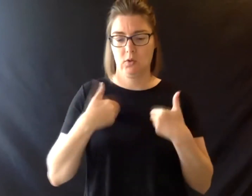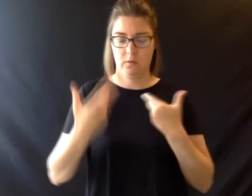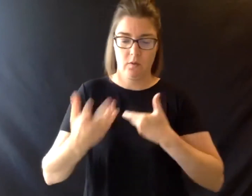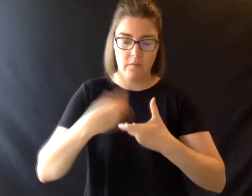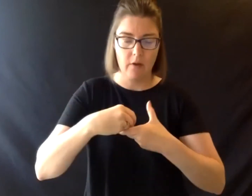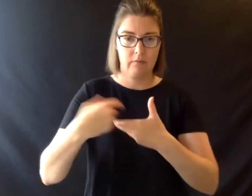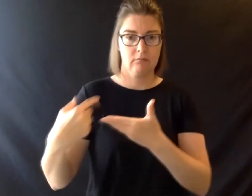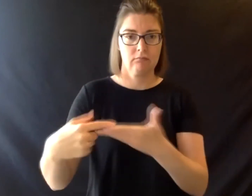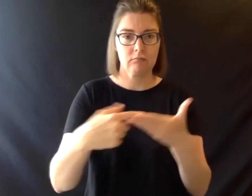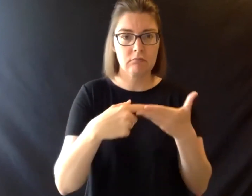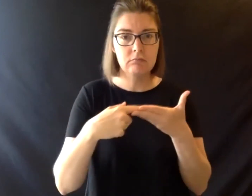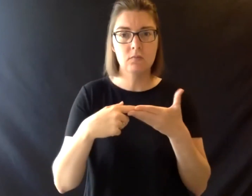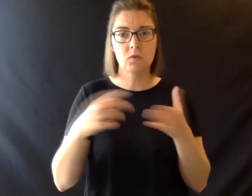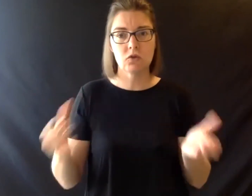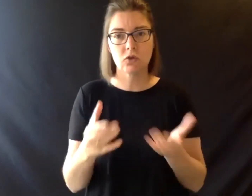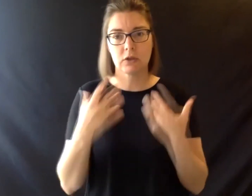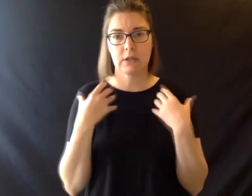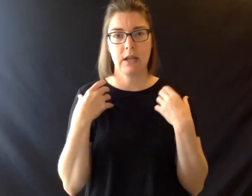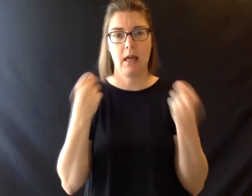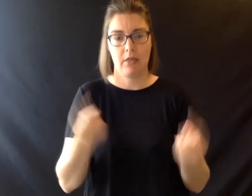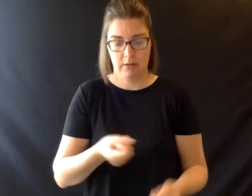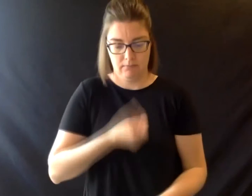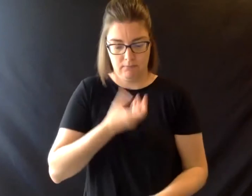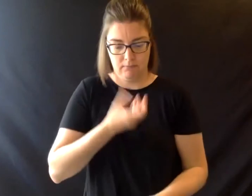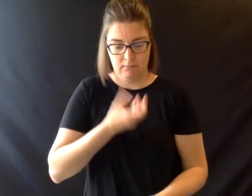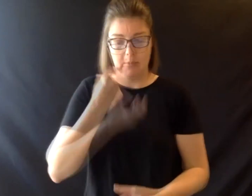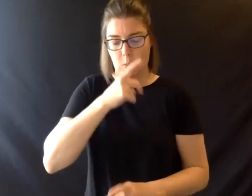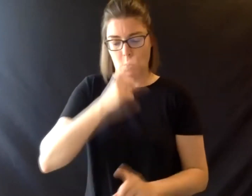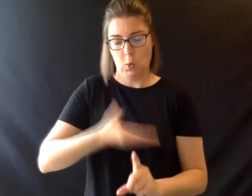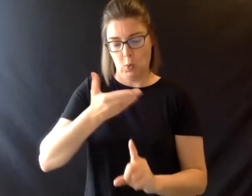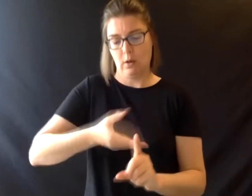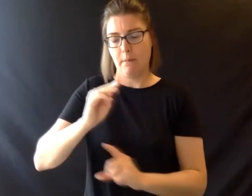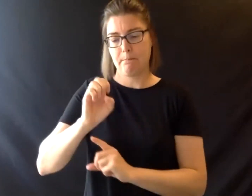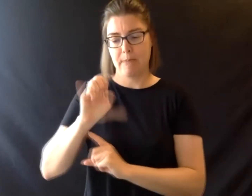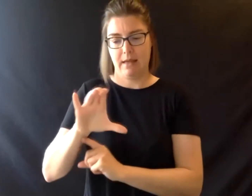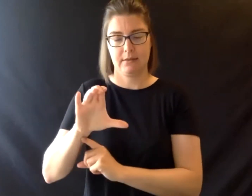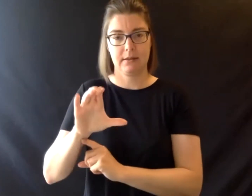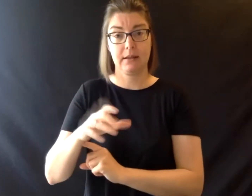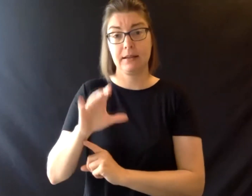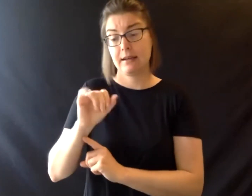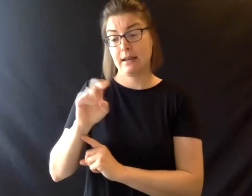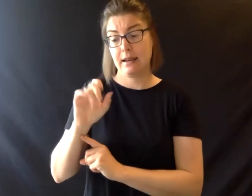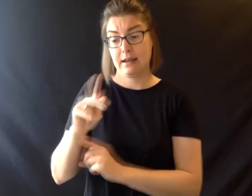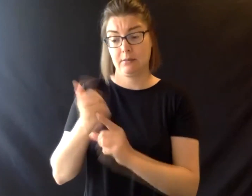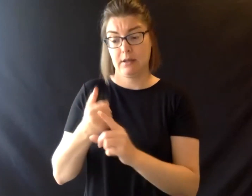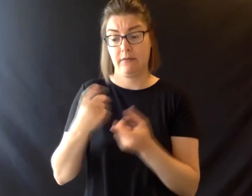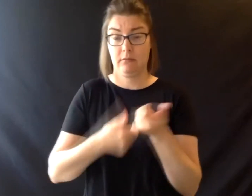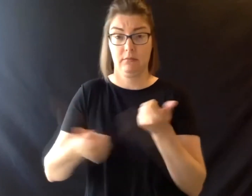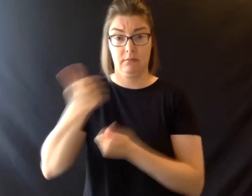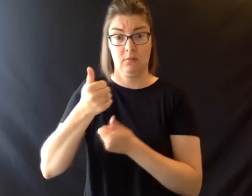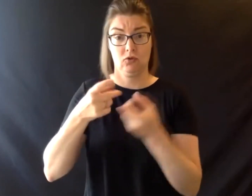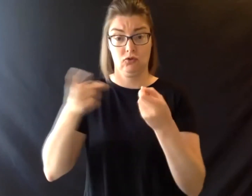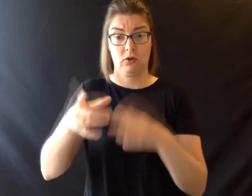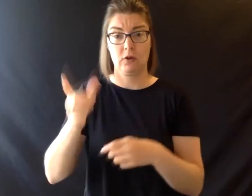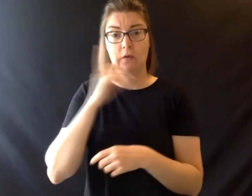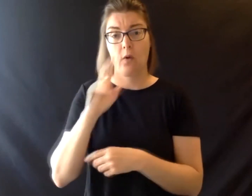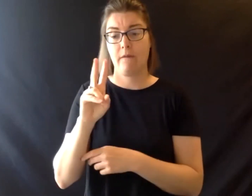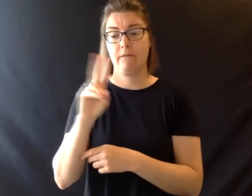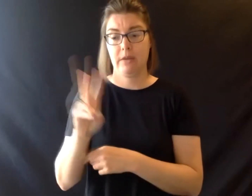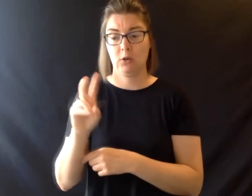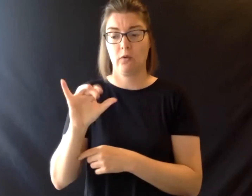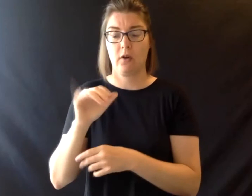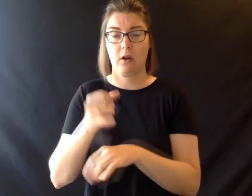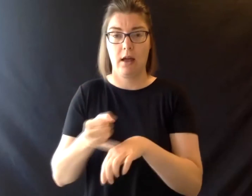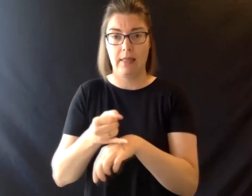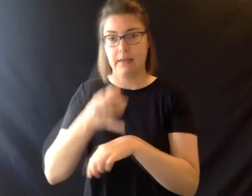that encourage healthy expressions of masculinity. Nick is currently the executive director of the Vancouver Islands Men's